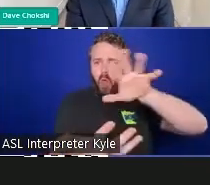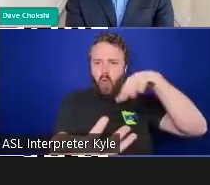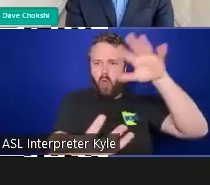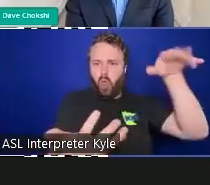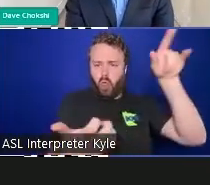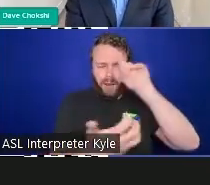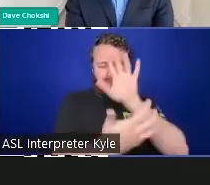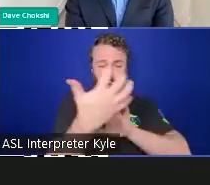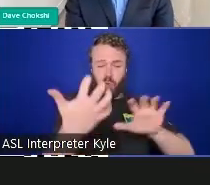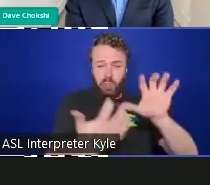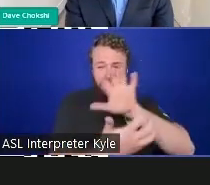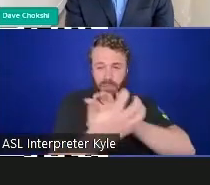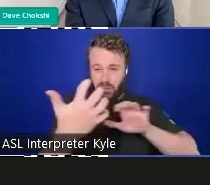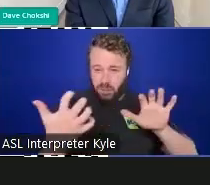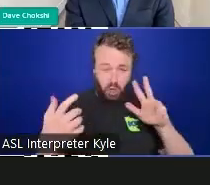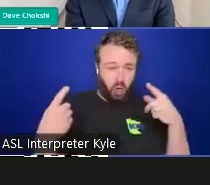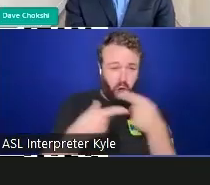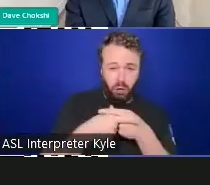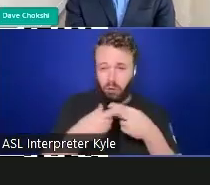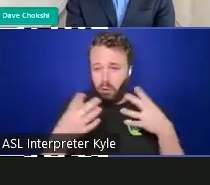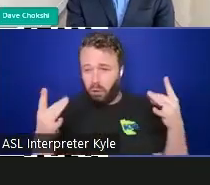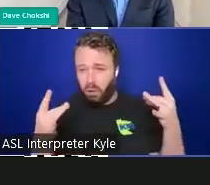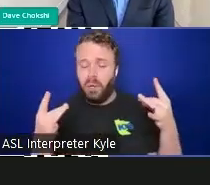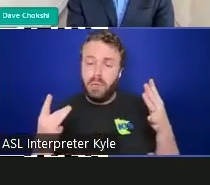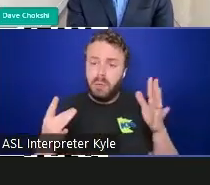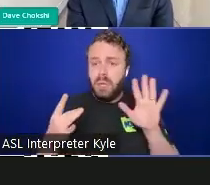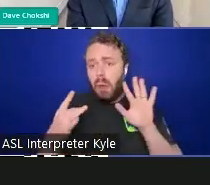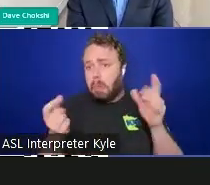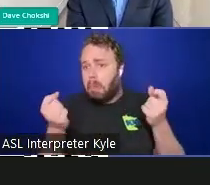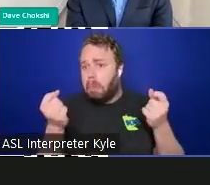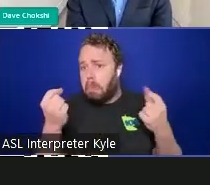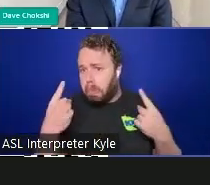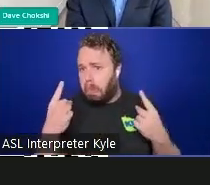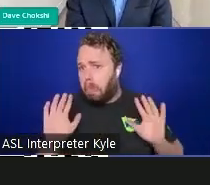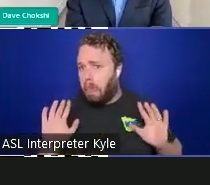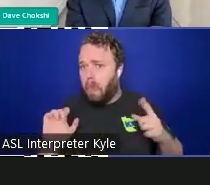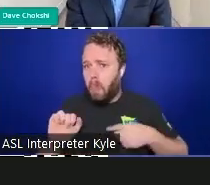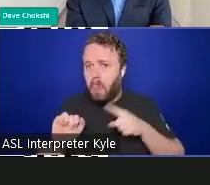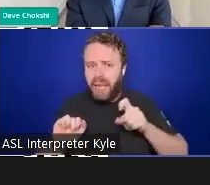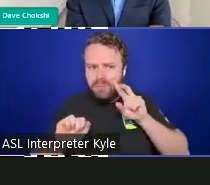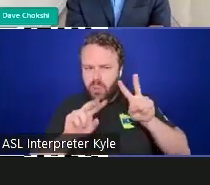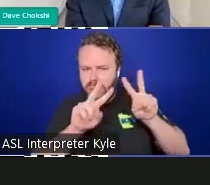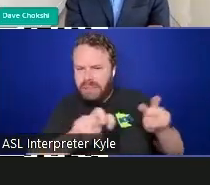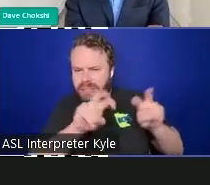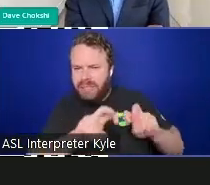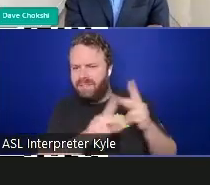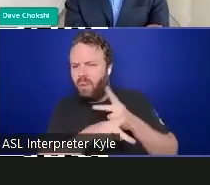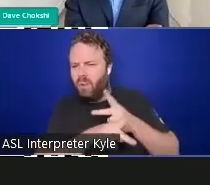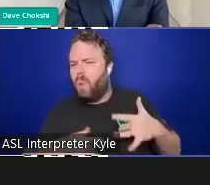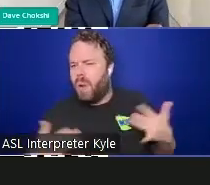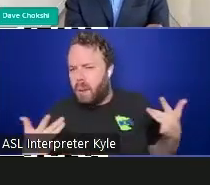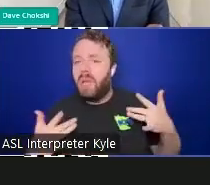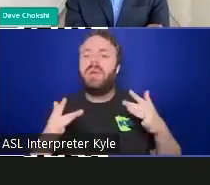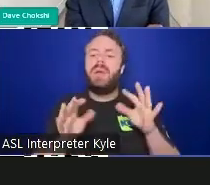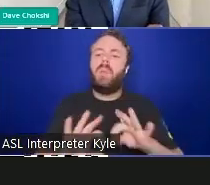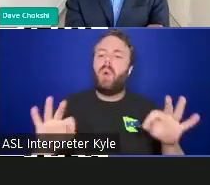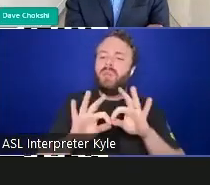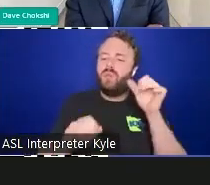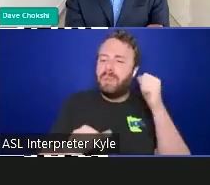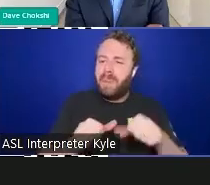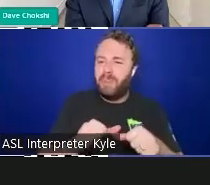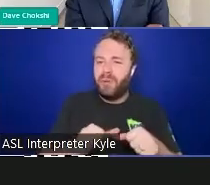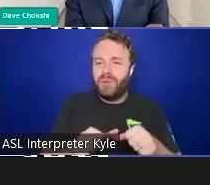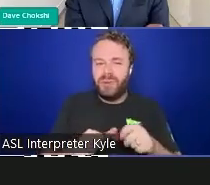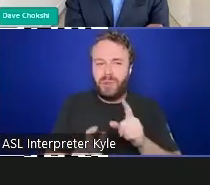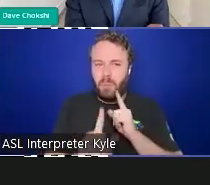which is legitimate and which we have to parse through, I want to make sure we all don't lose sight of that big picture